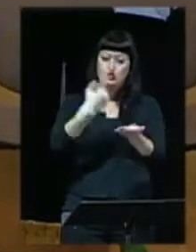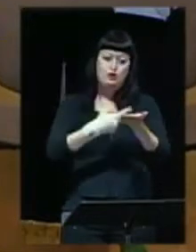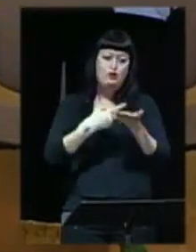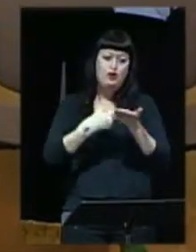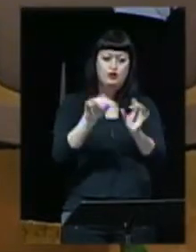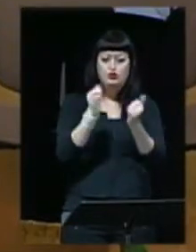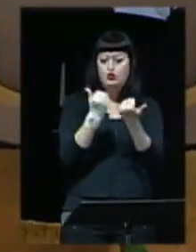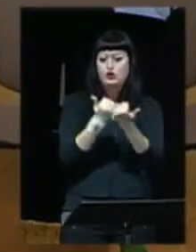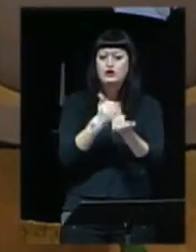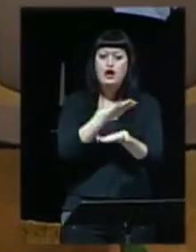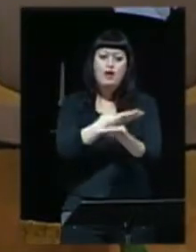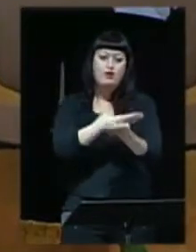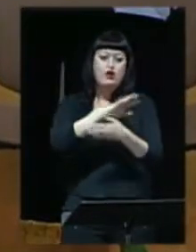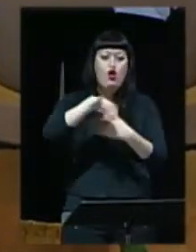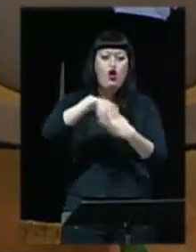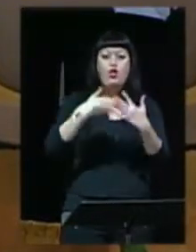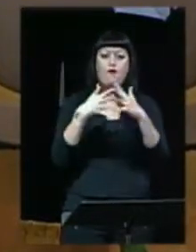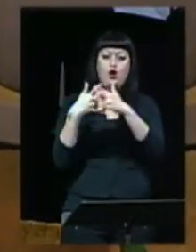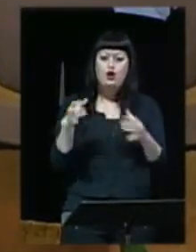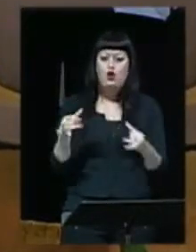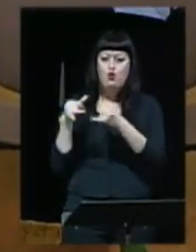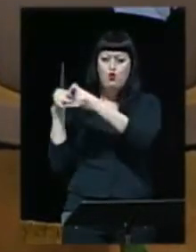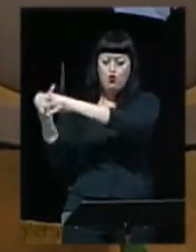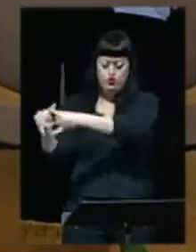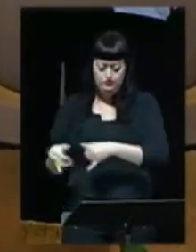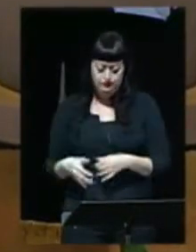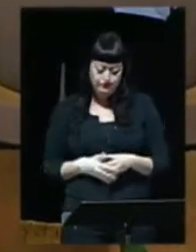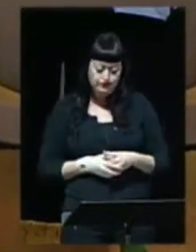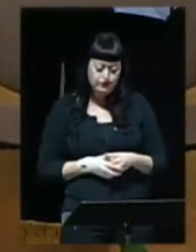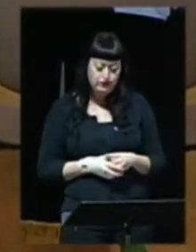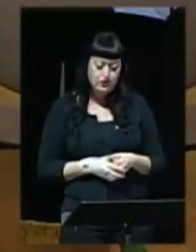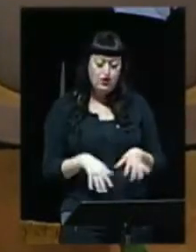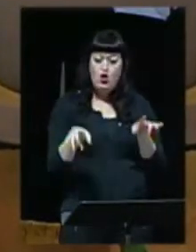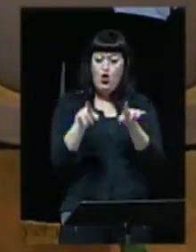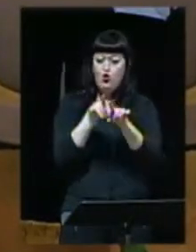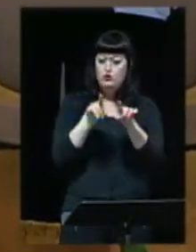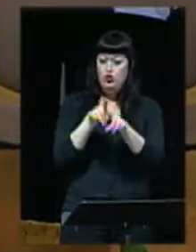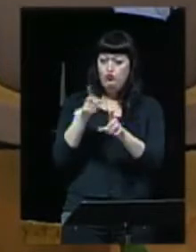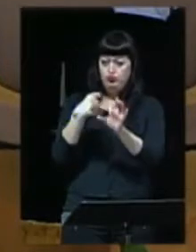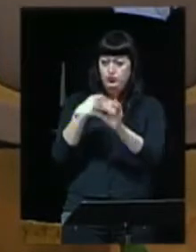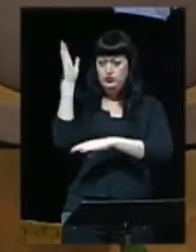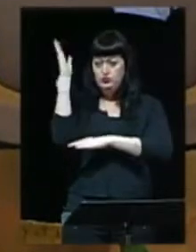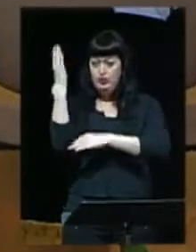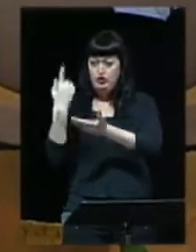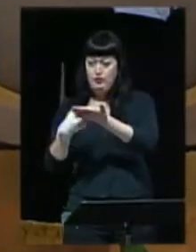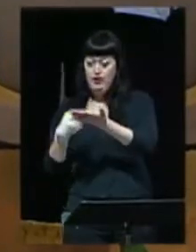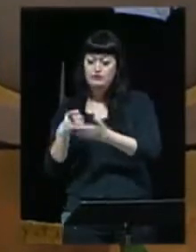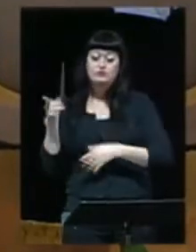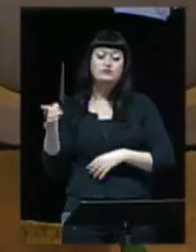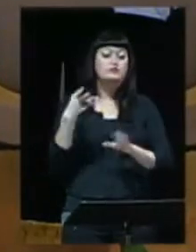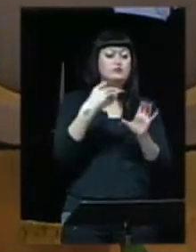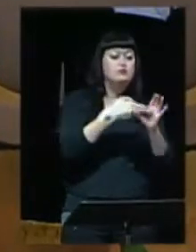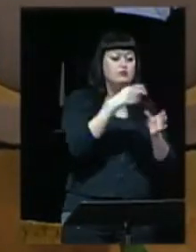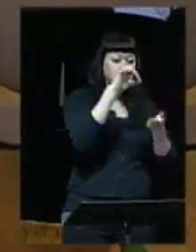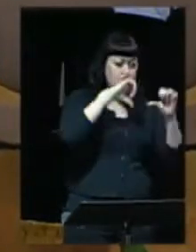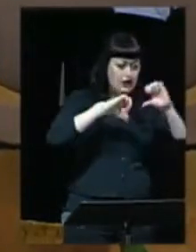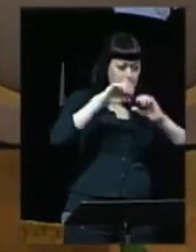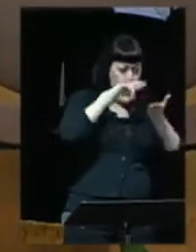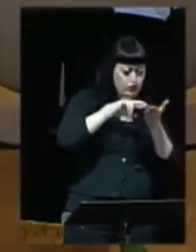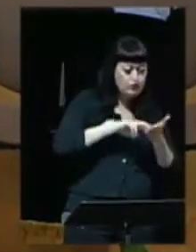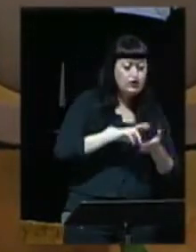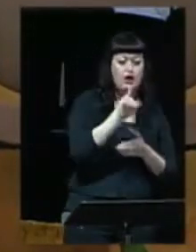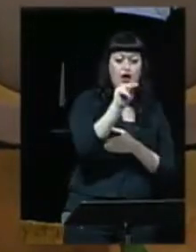Association Academic All-American Award. In addition to speech and debate, she has conducted scientific research